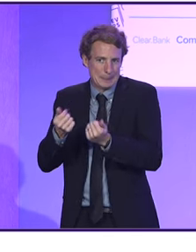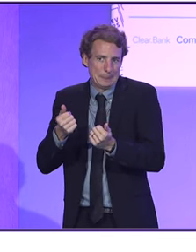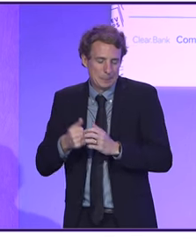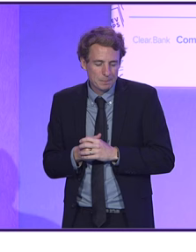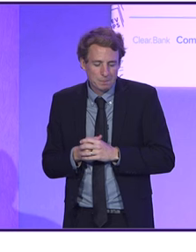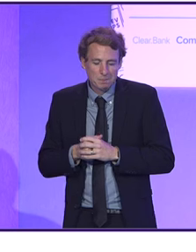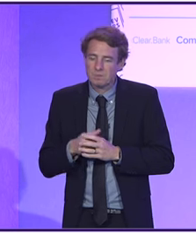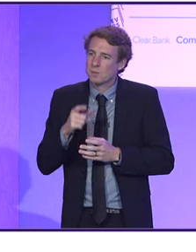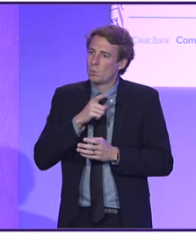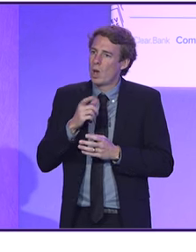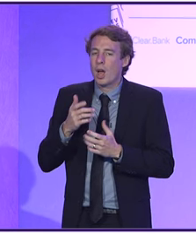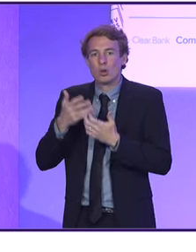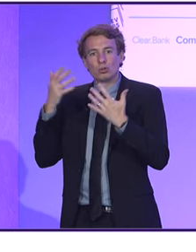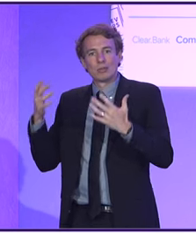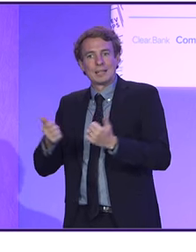just a very